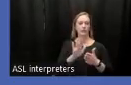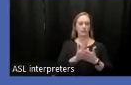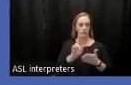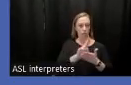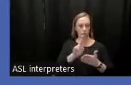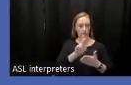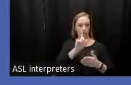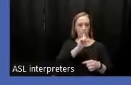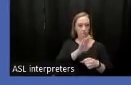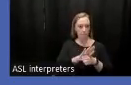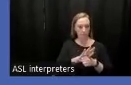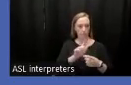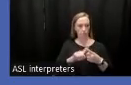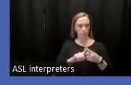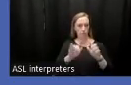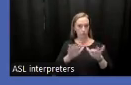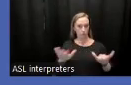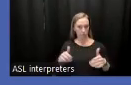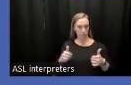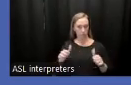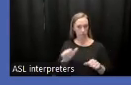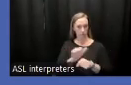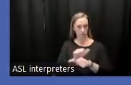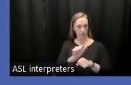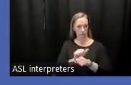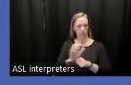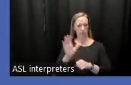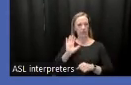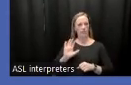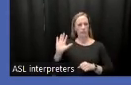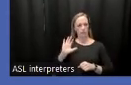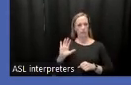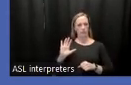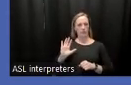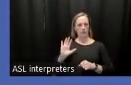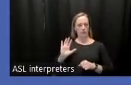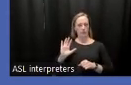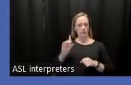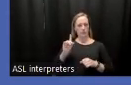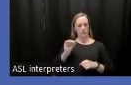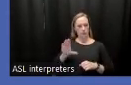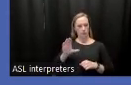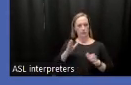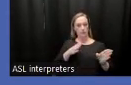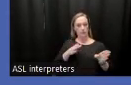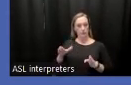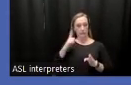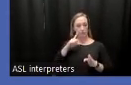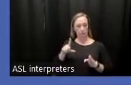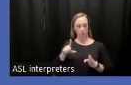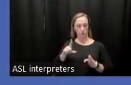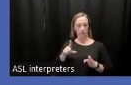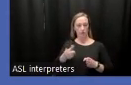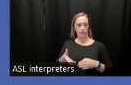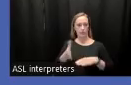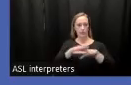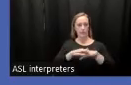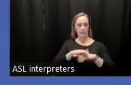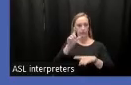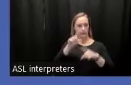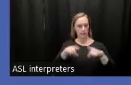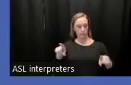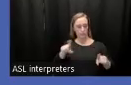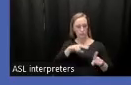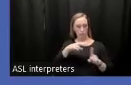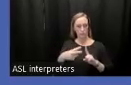used to be the document, the Plan for Enhancing Diverse Perspectives, that's no longer required. So there's not really places